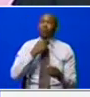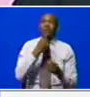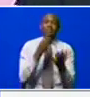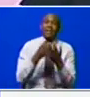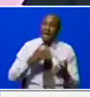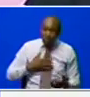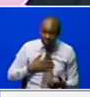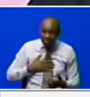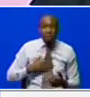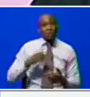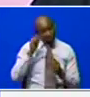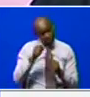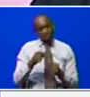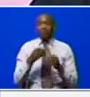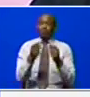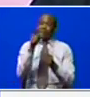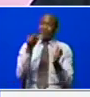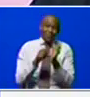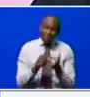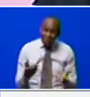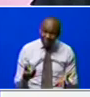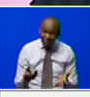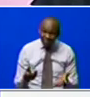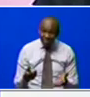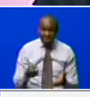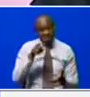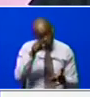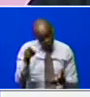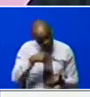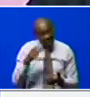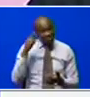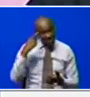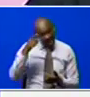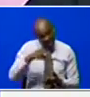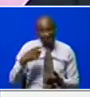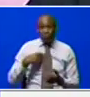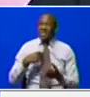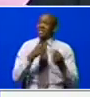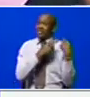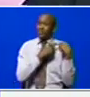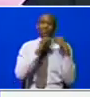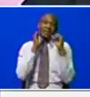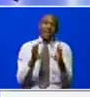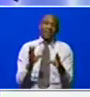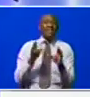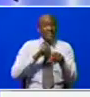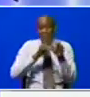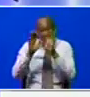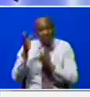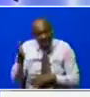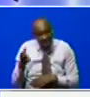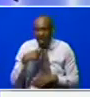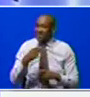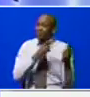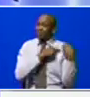money. Yeah. We will still have to deal with those issues. Right. Yet, I think that we've been rather irresponsible, even in the way the campaigns have been run, mm-hmm.